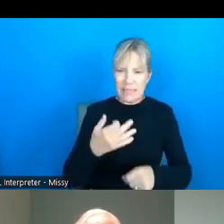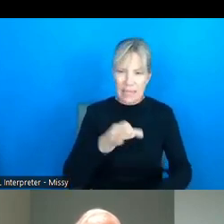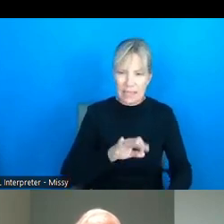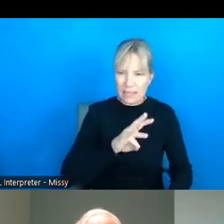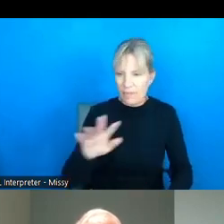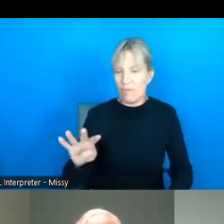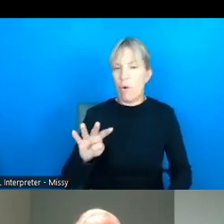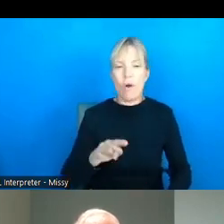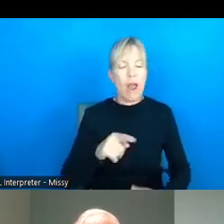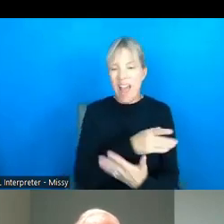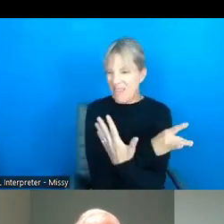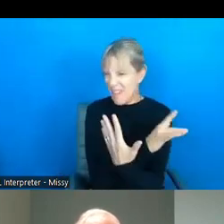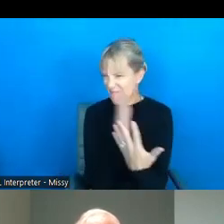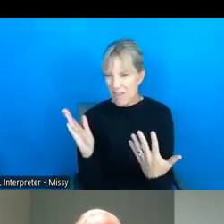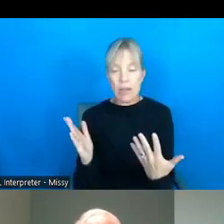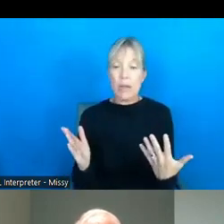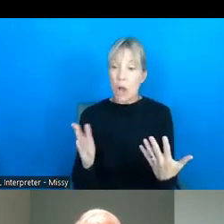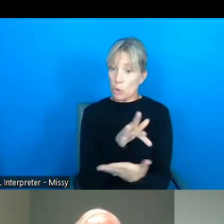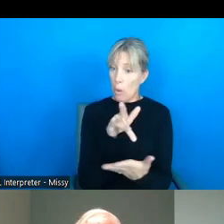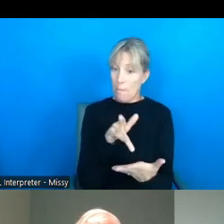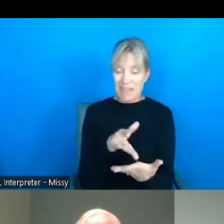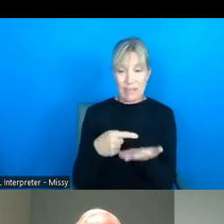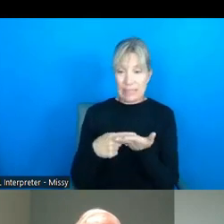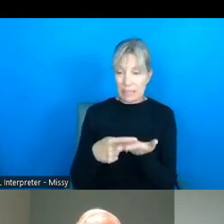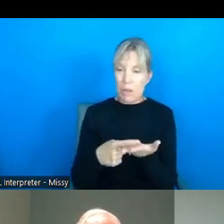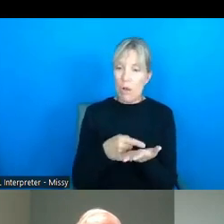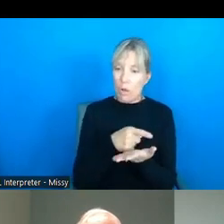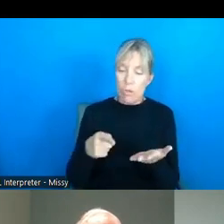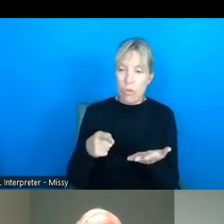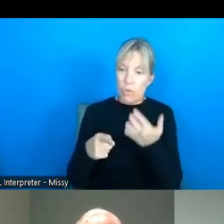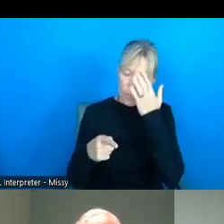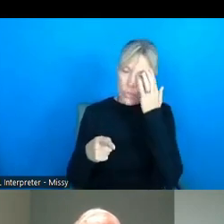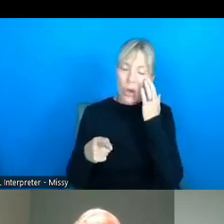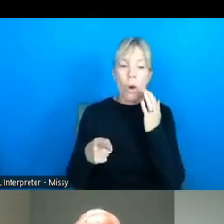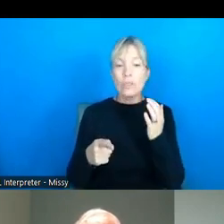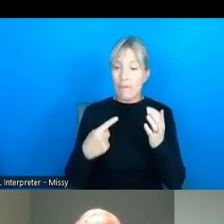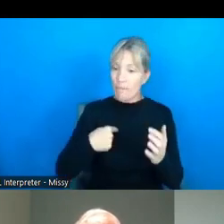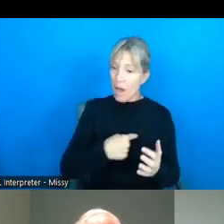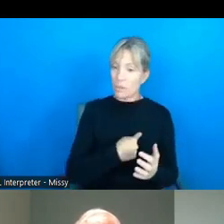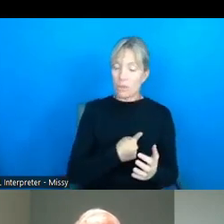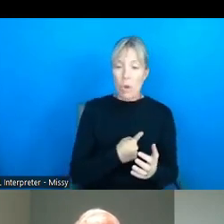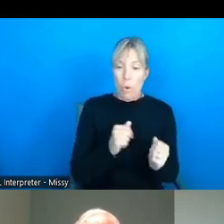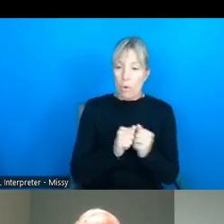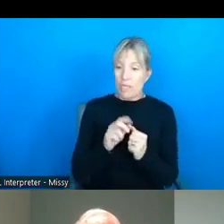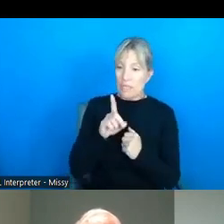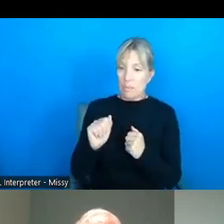rollout from all of that. So in the middle of this discussion, those of us with disabilities in the early